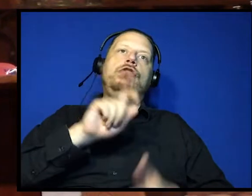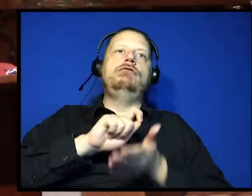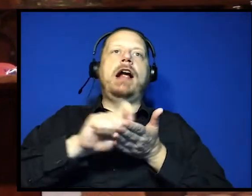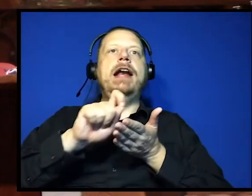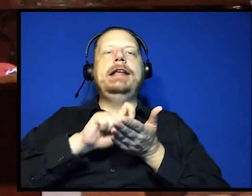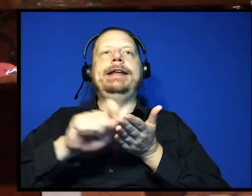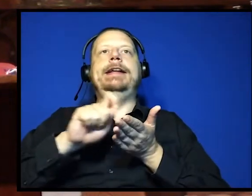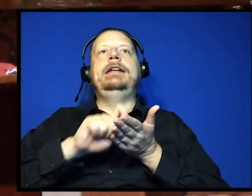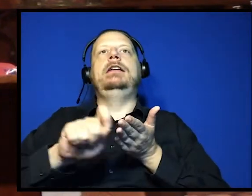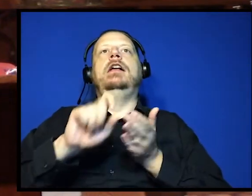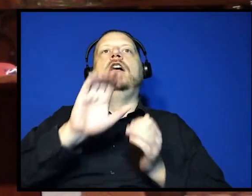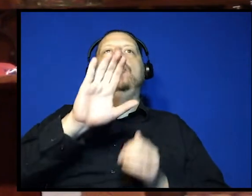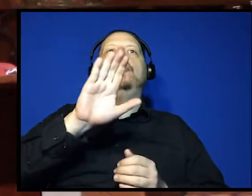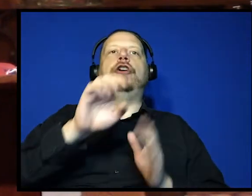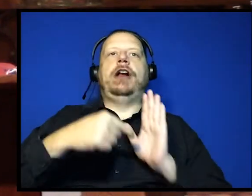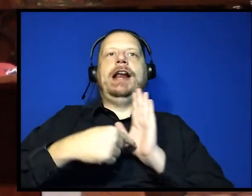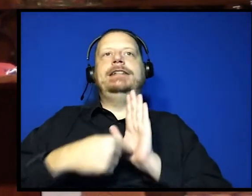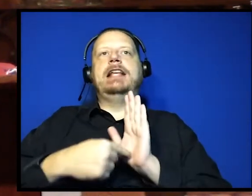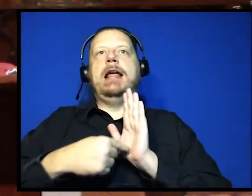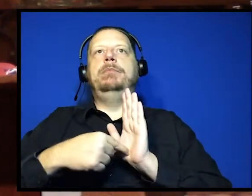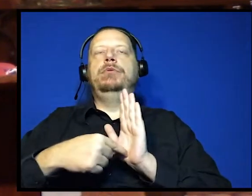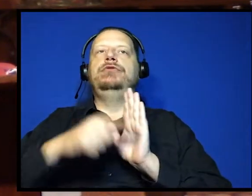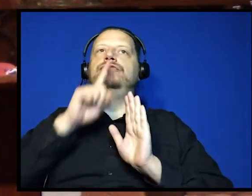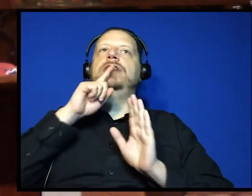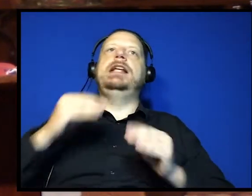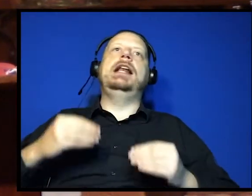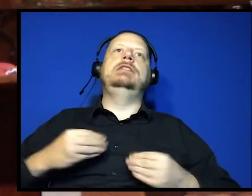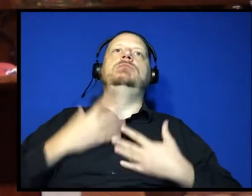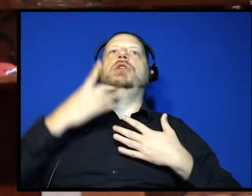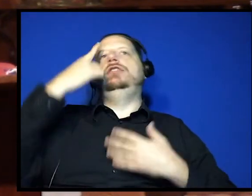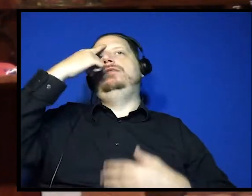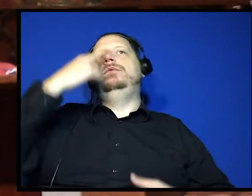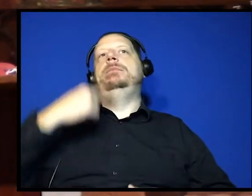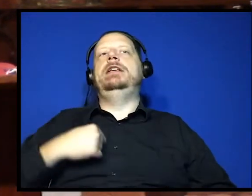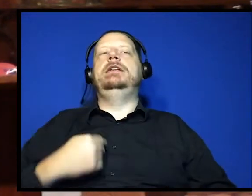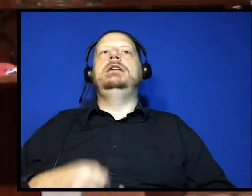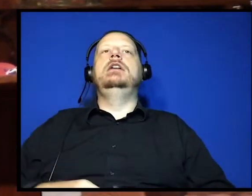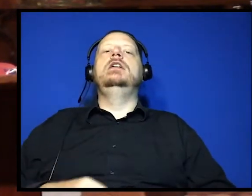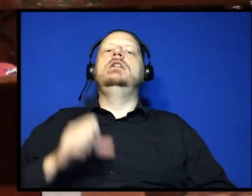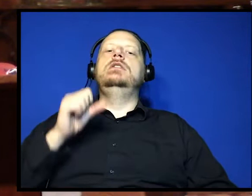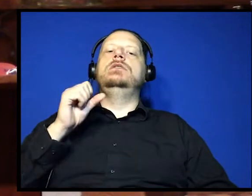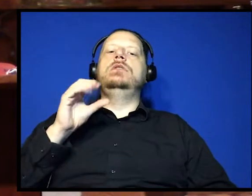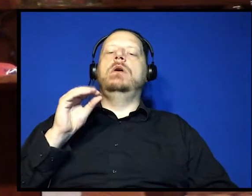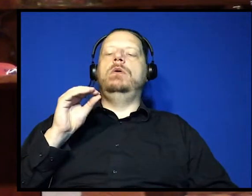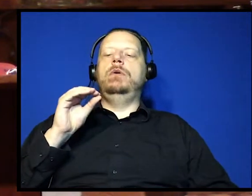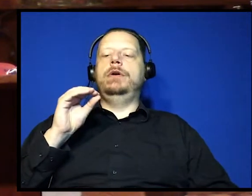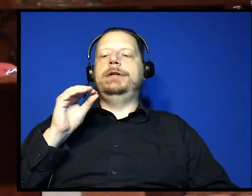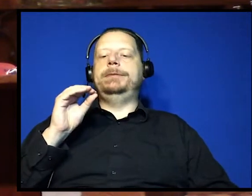writing, and of course her example had been a great inspiration to me. So